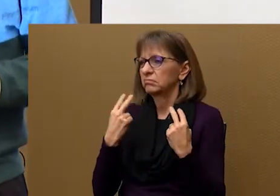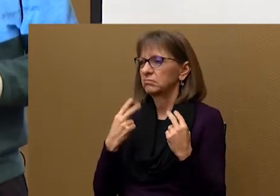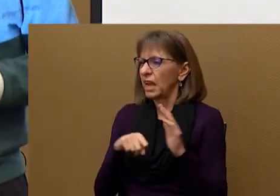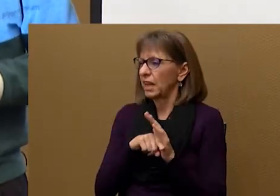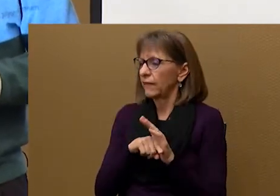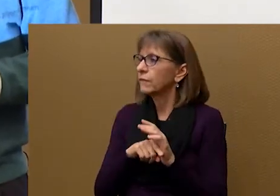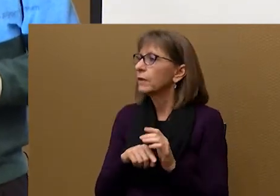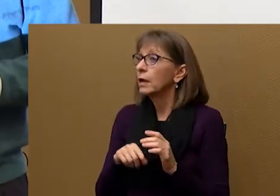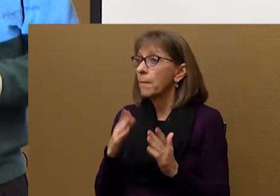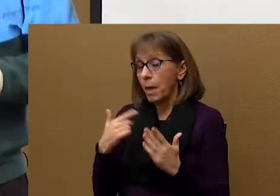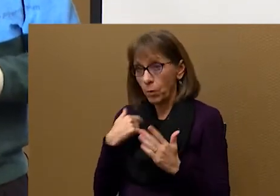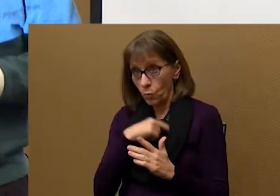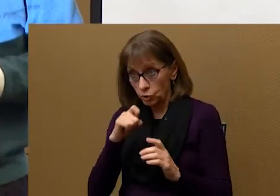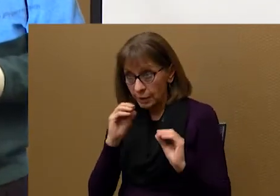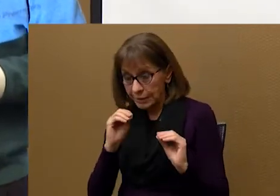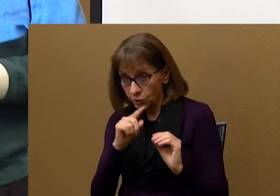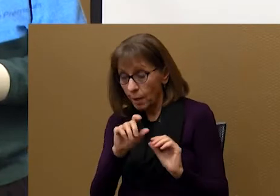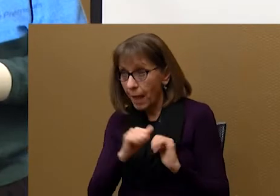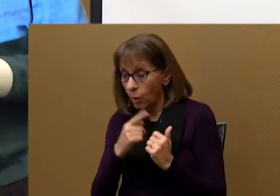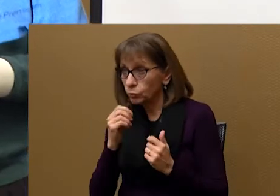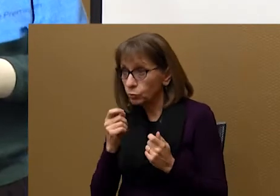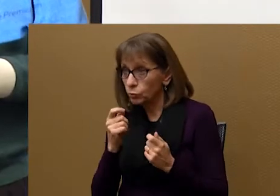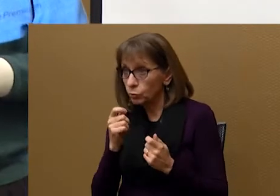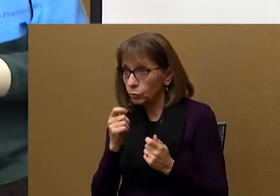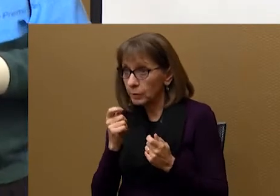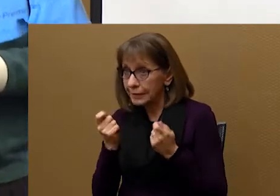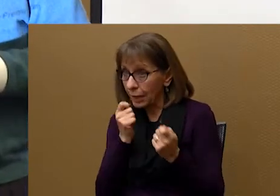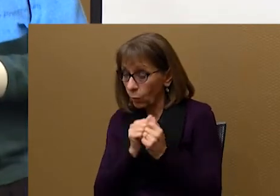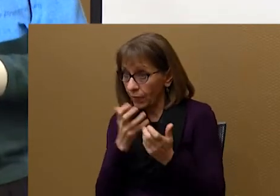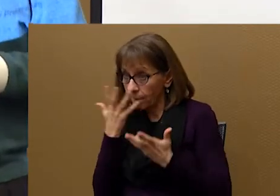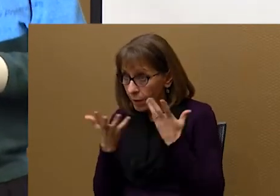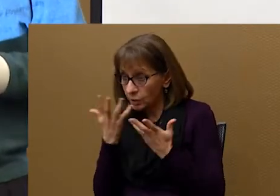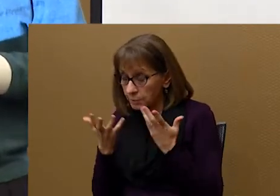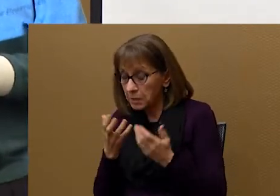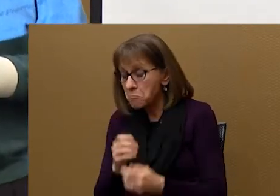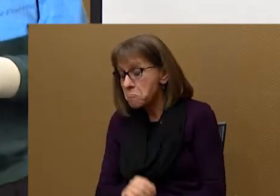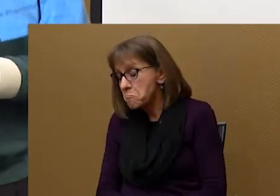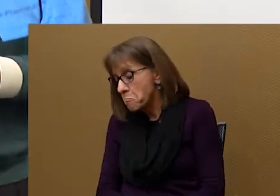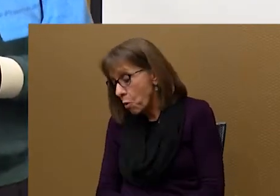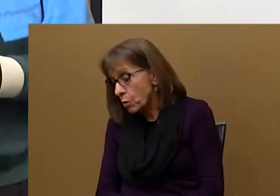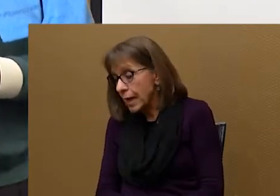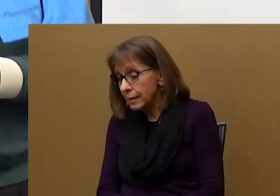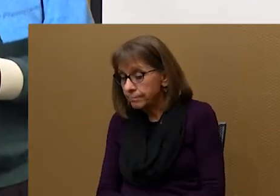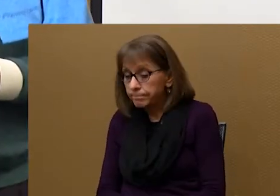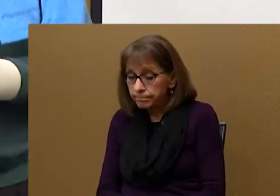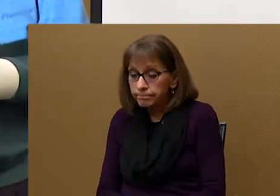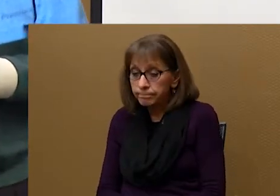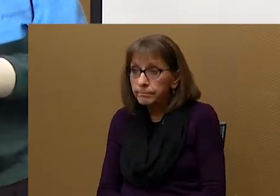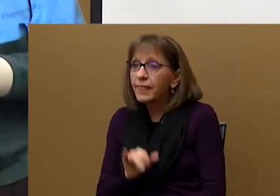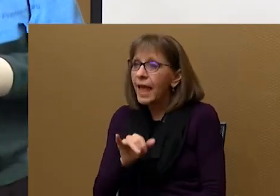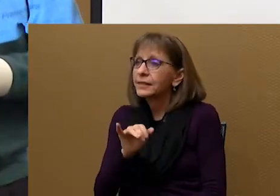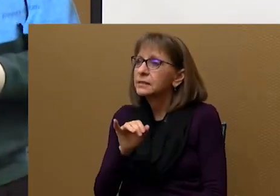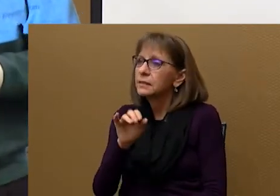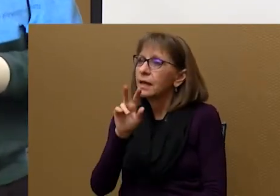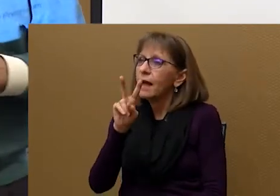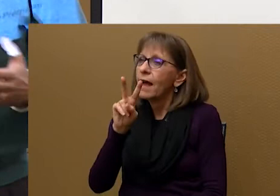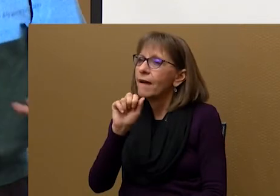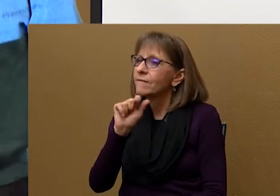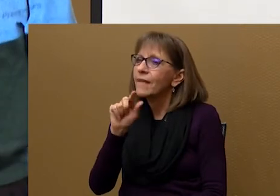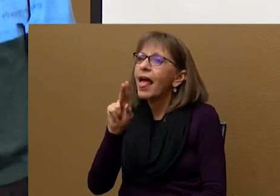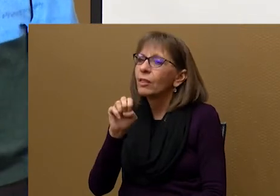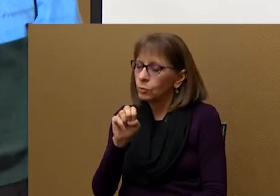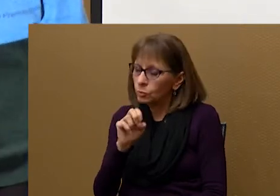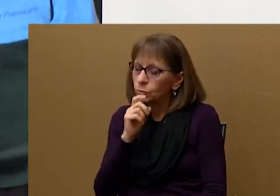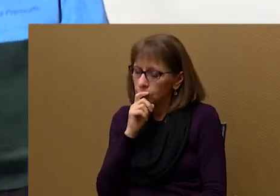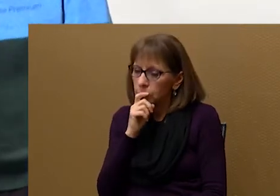So maybe we should be teaching them to cope with embarrassment. All right, that's a value. Maybe we should, but maybe he needs a school setting where